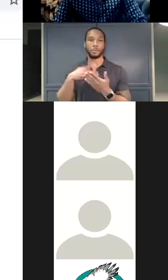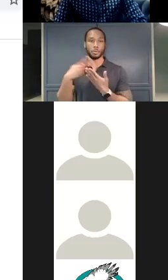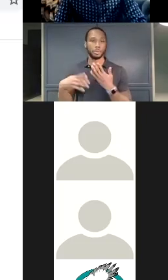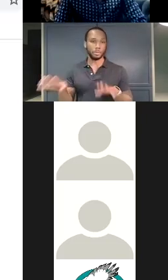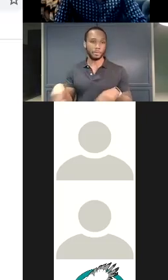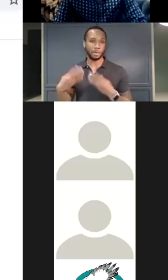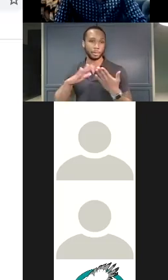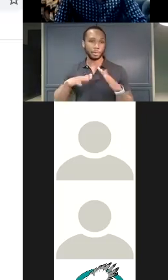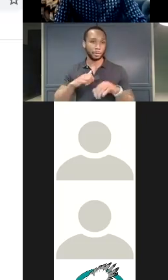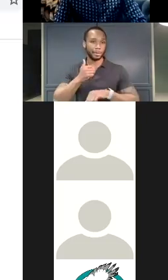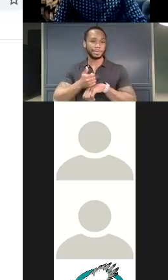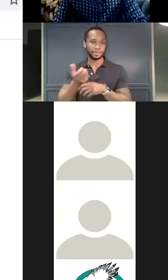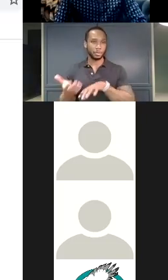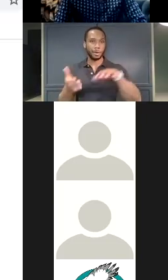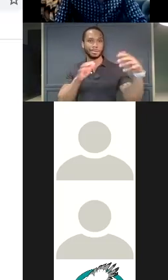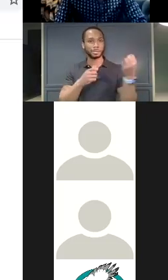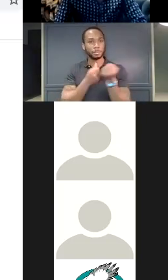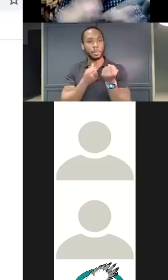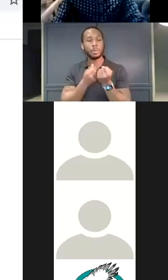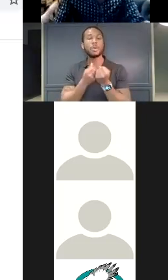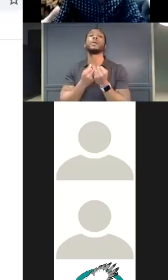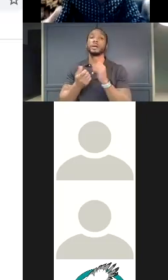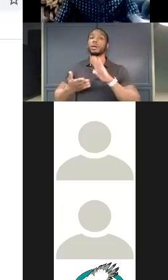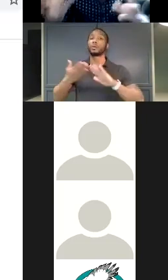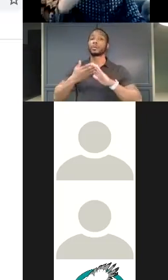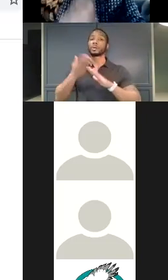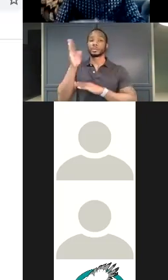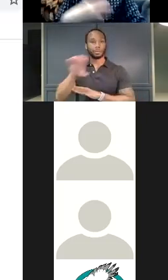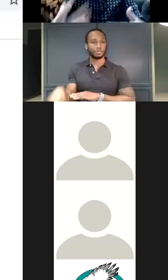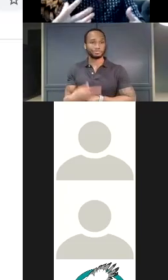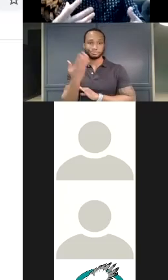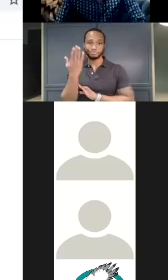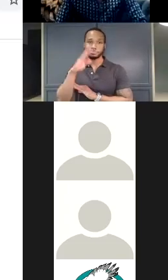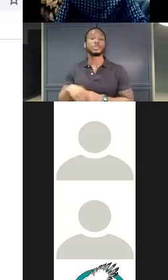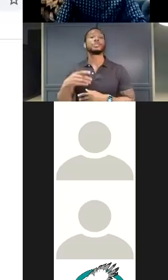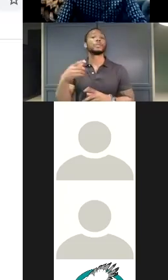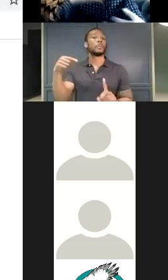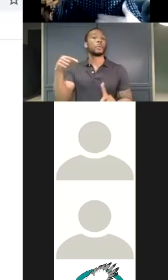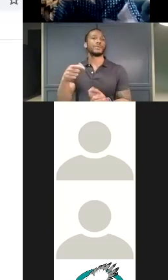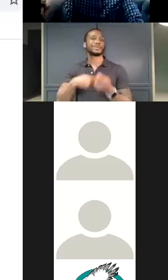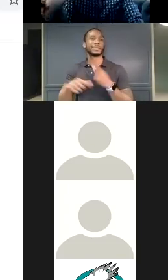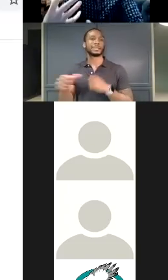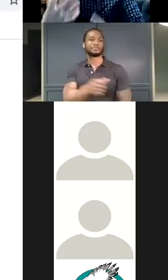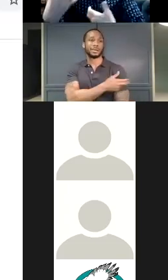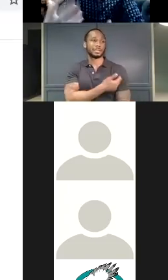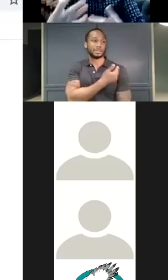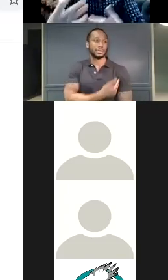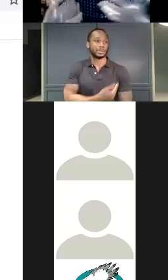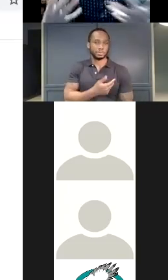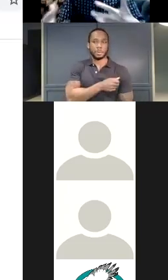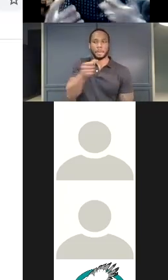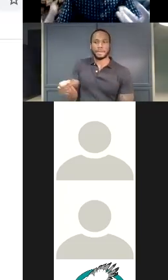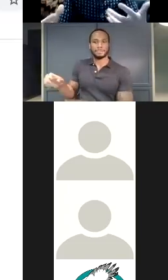support. It operates 24 hours a day. So basically, like, instead of a hospital, someone goes to a house that's